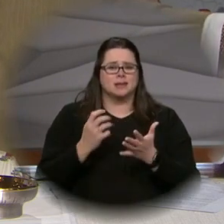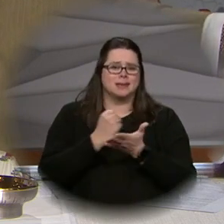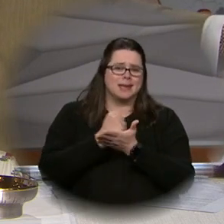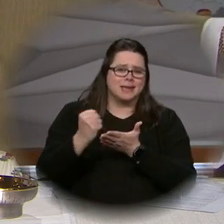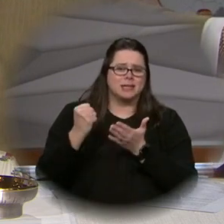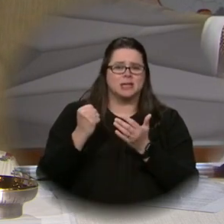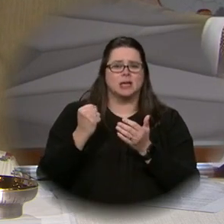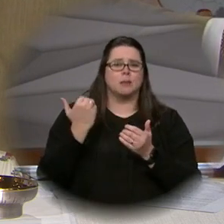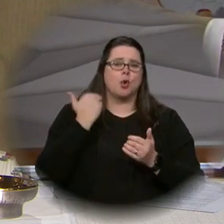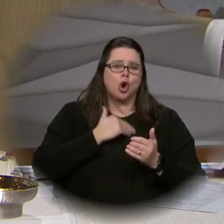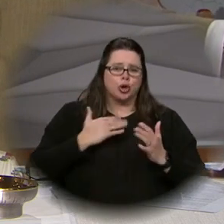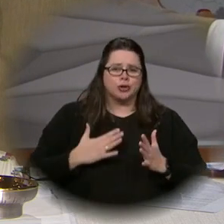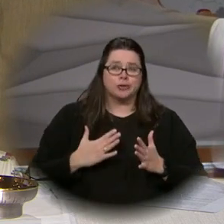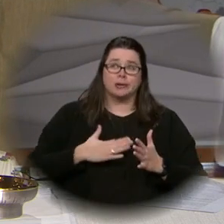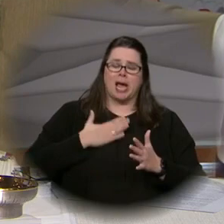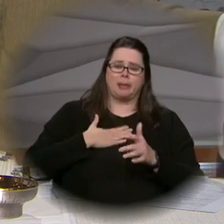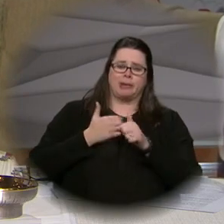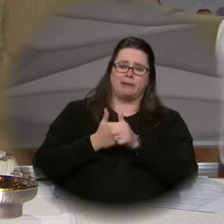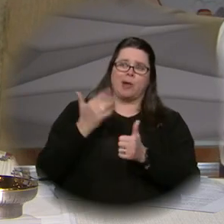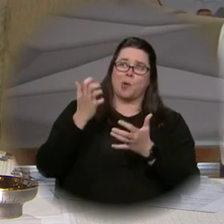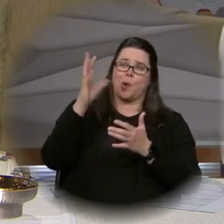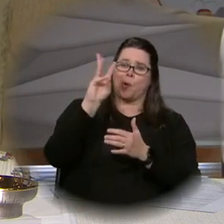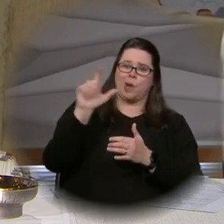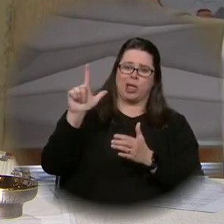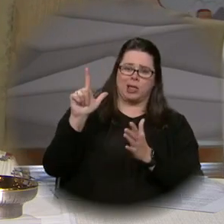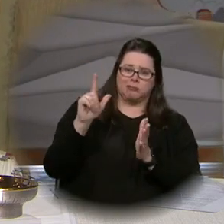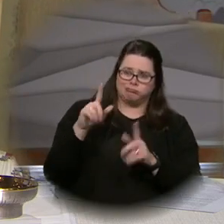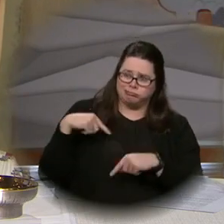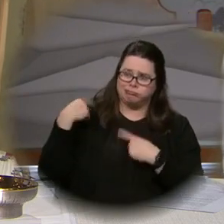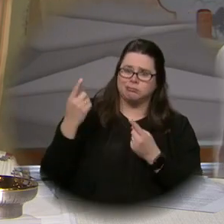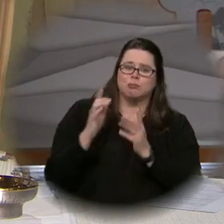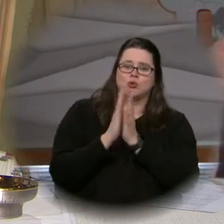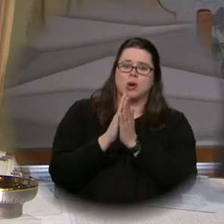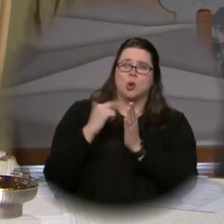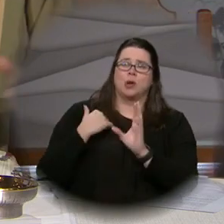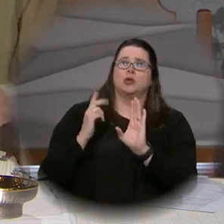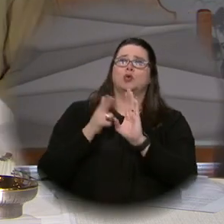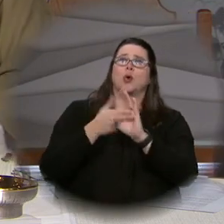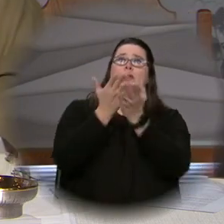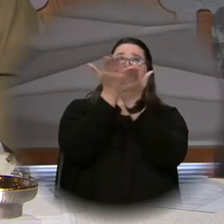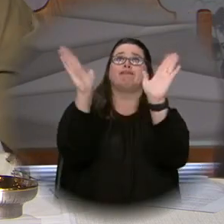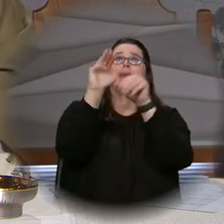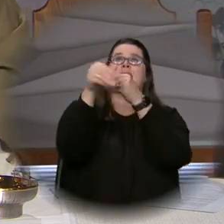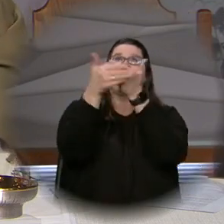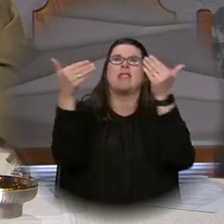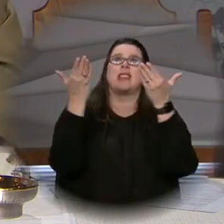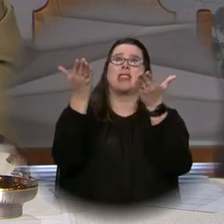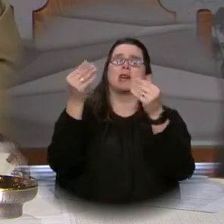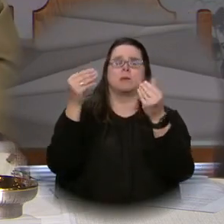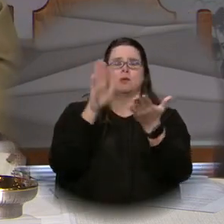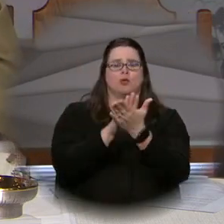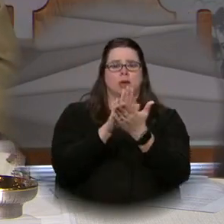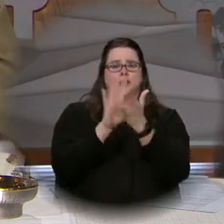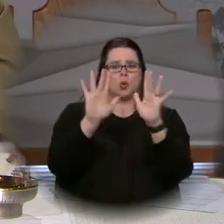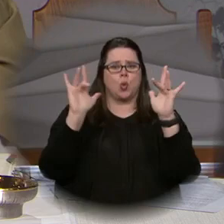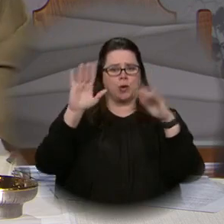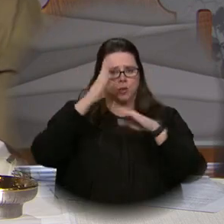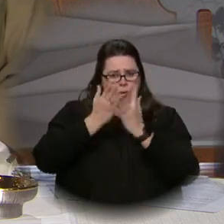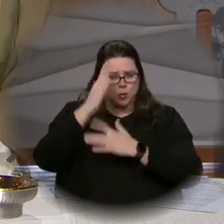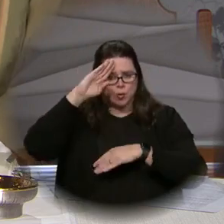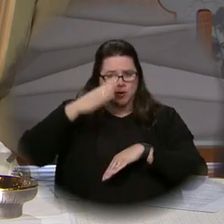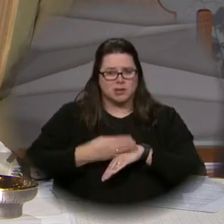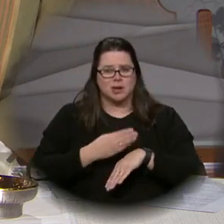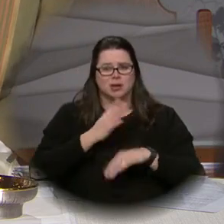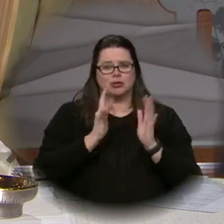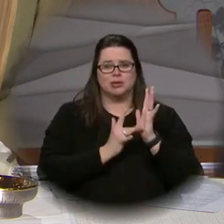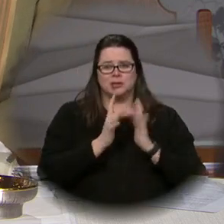martyrs who have pleased you throughout the ages, we may merit to be co-heirs to eternal life, and may praise and glorify you through your Son,